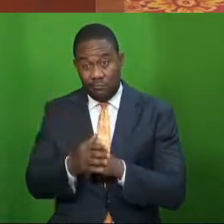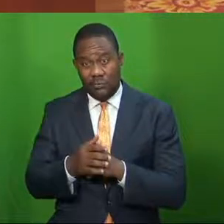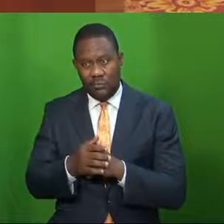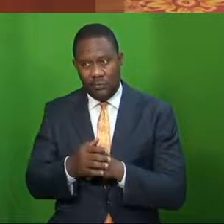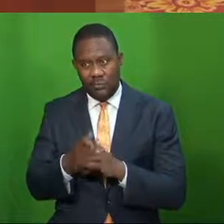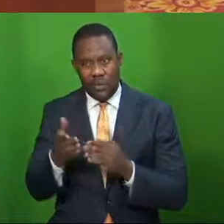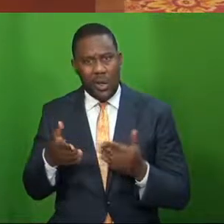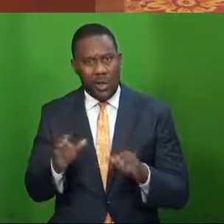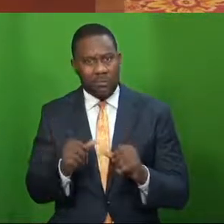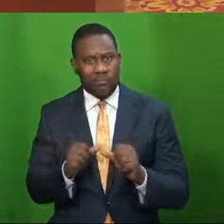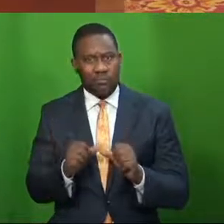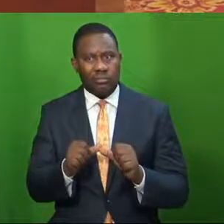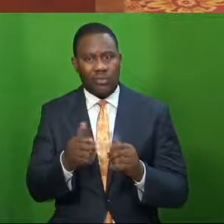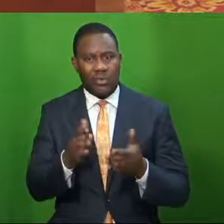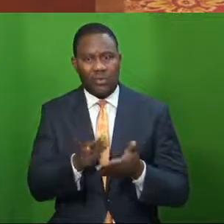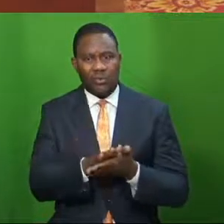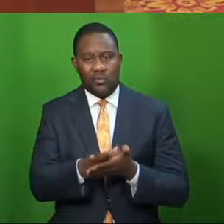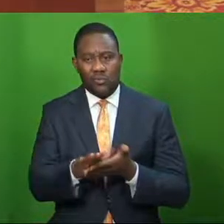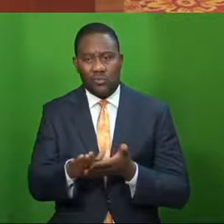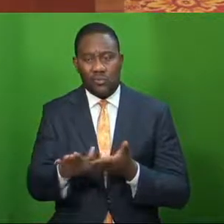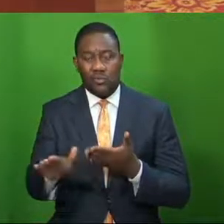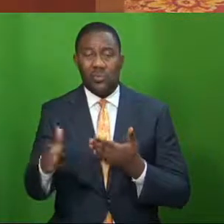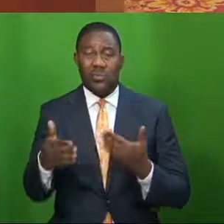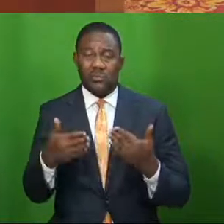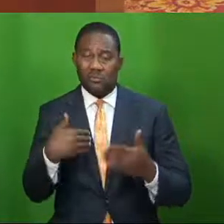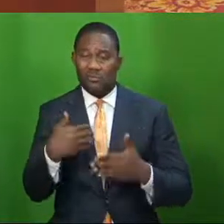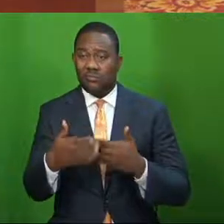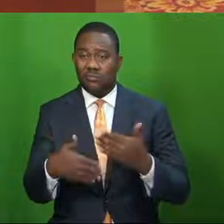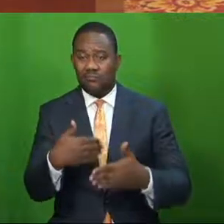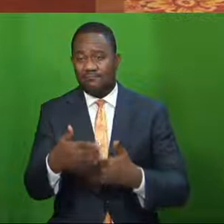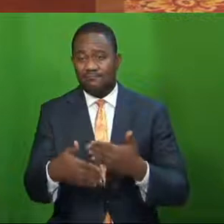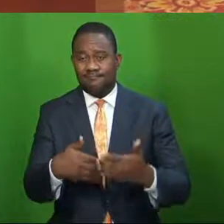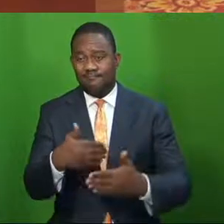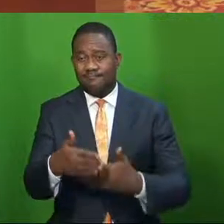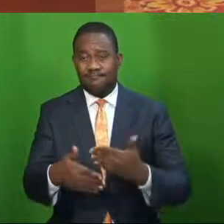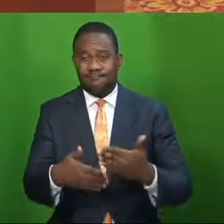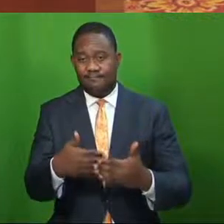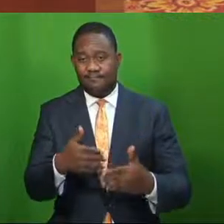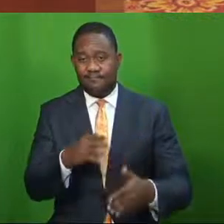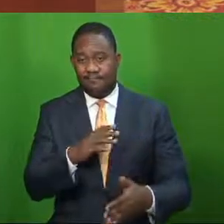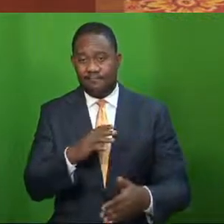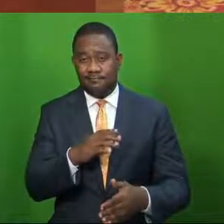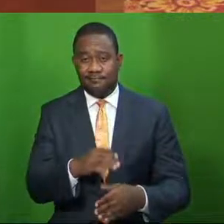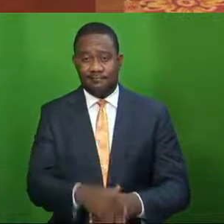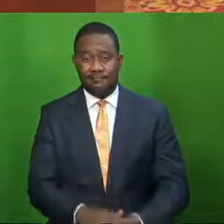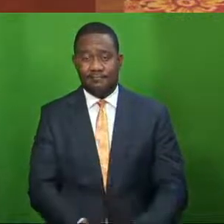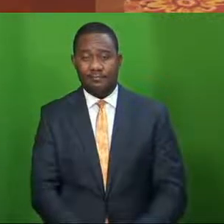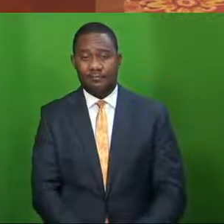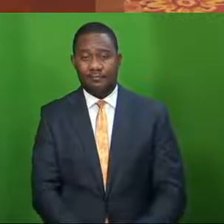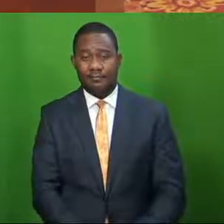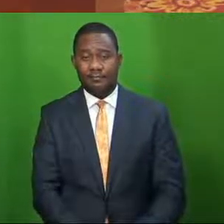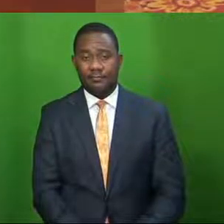flow of the conduct of the screening process.